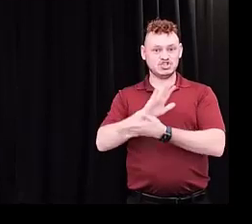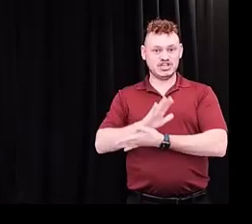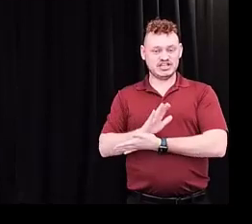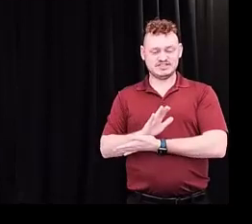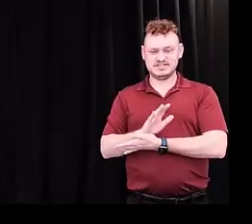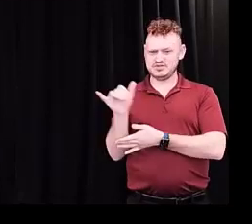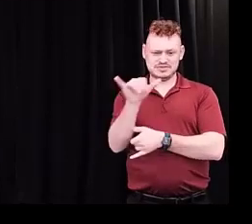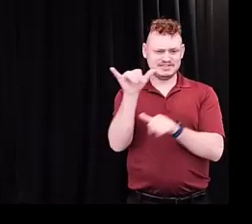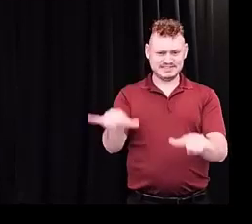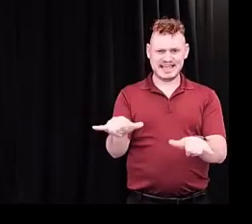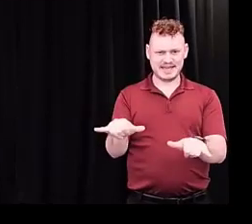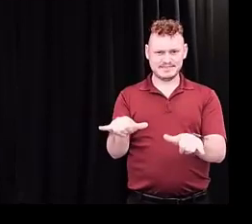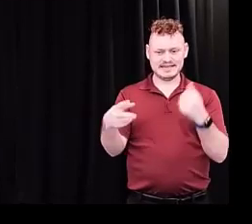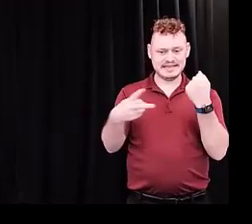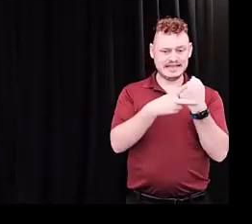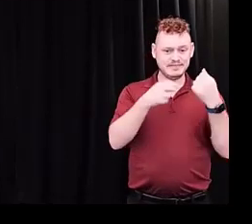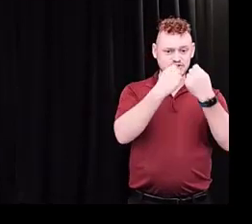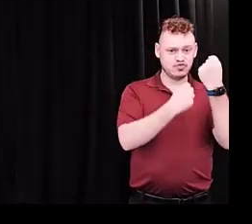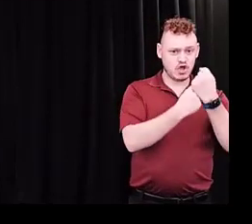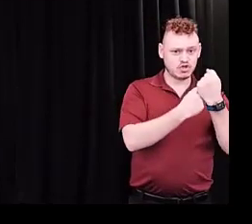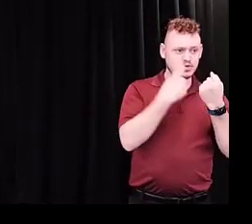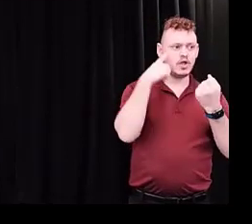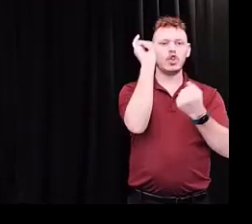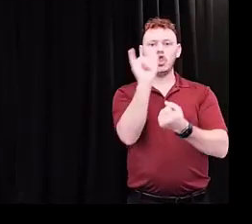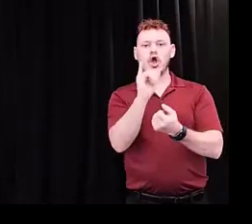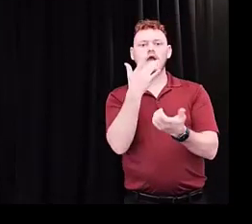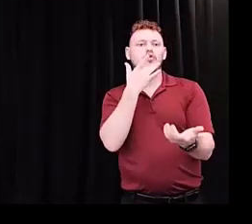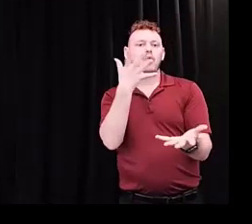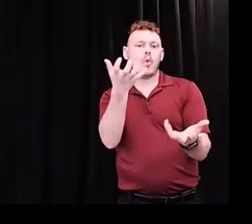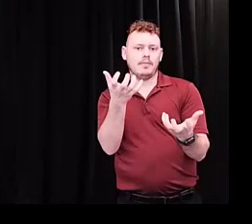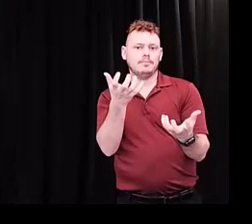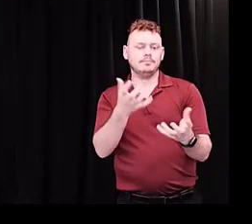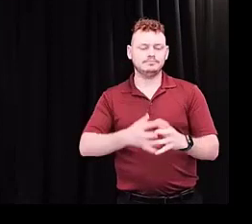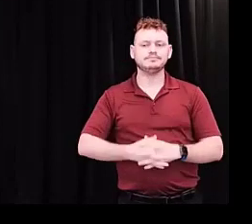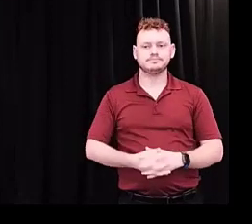the structure, but allow you to make it look however you want.